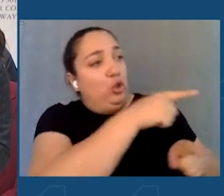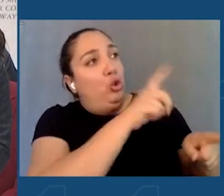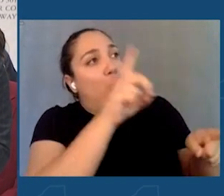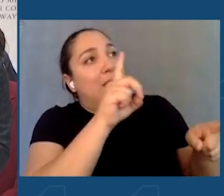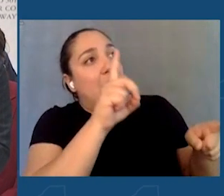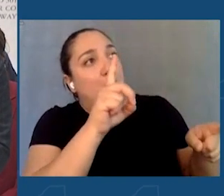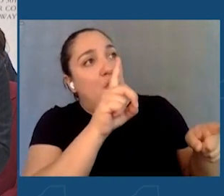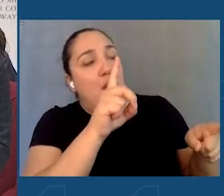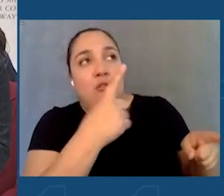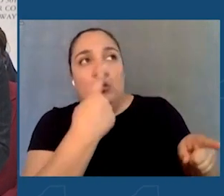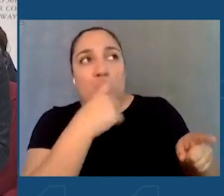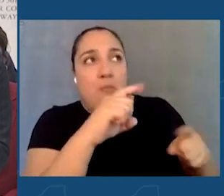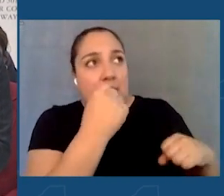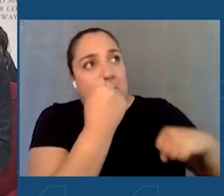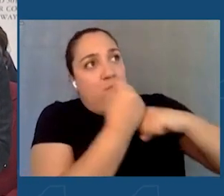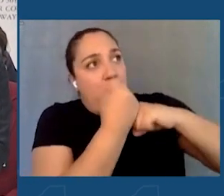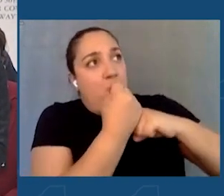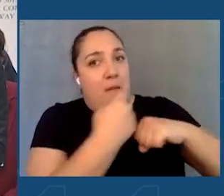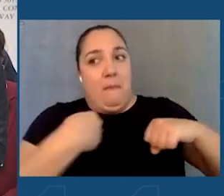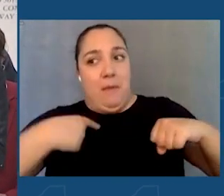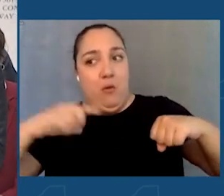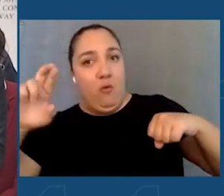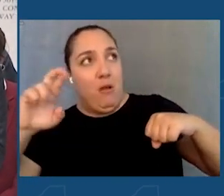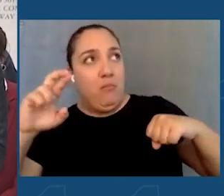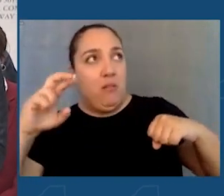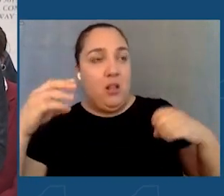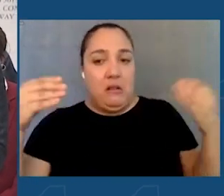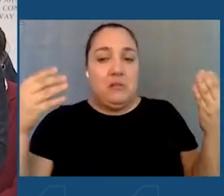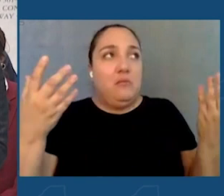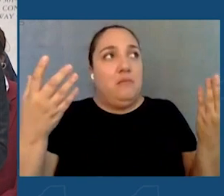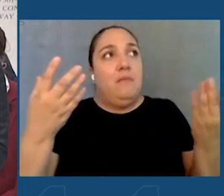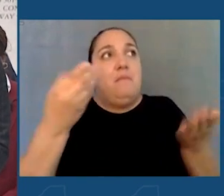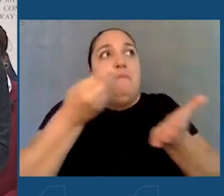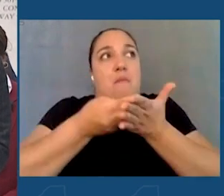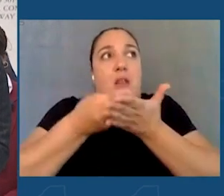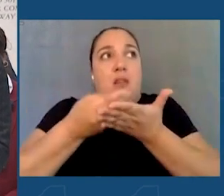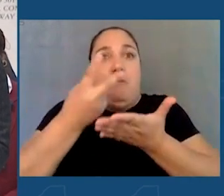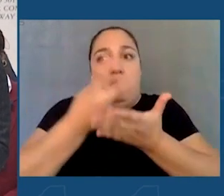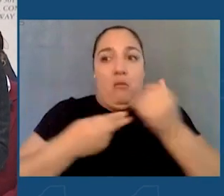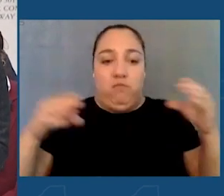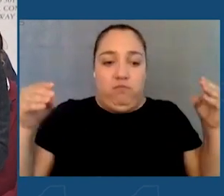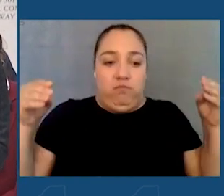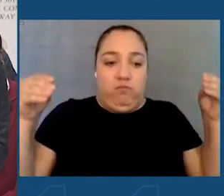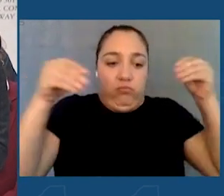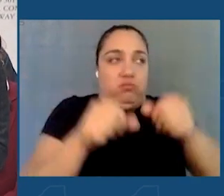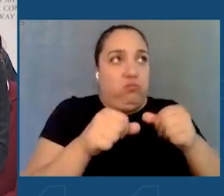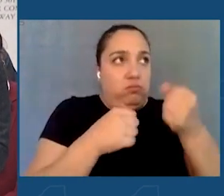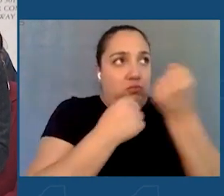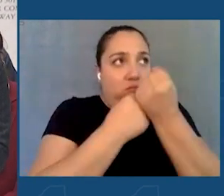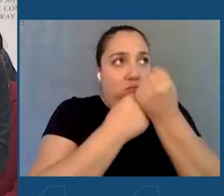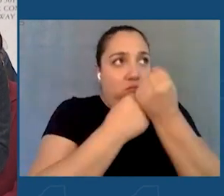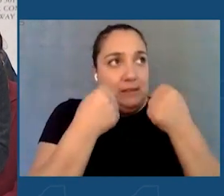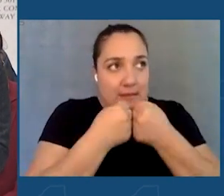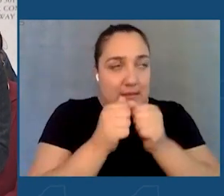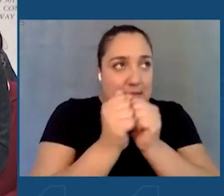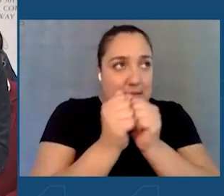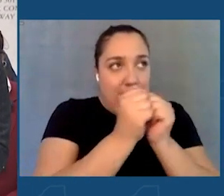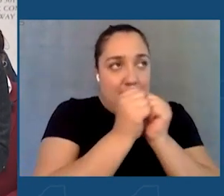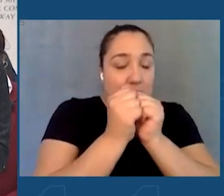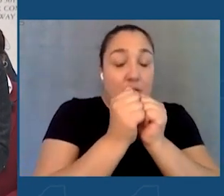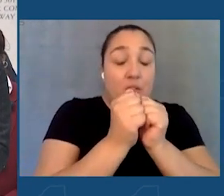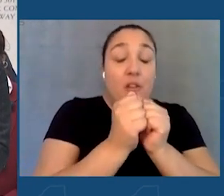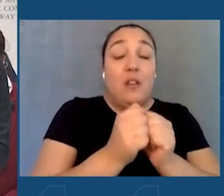and pledge to work on it every day. And I said, yes, I will, on one condition. I said, will you help me with my glimmer of